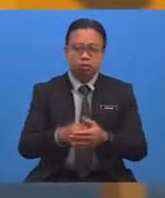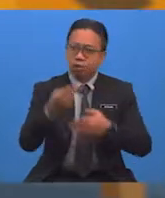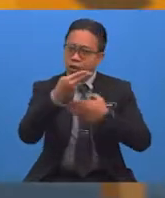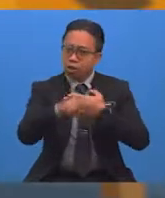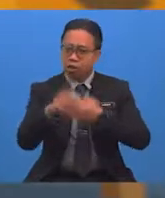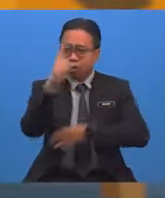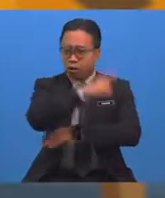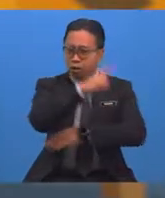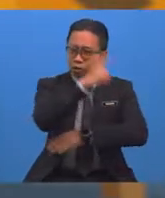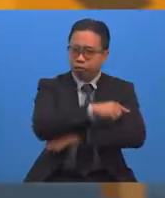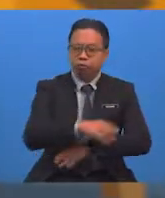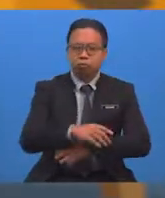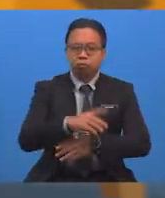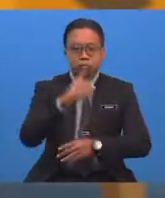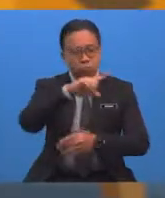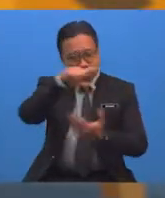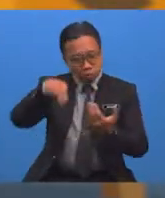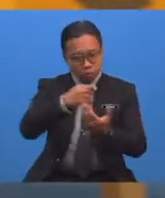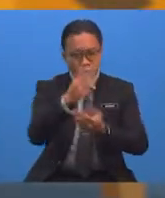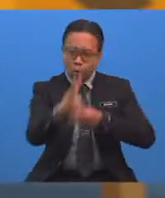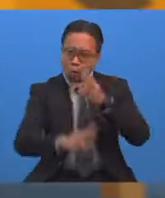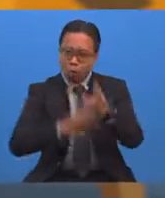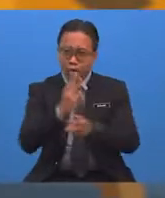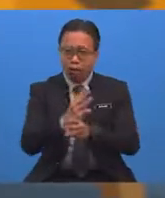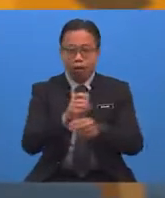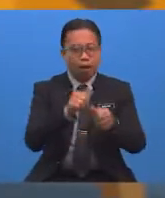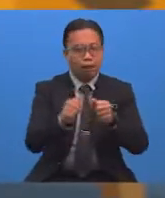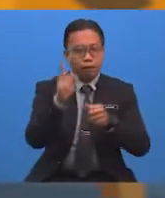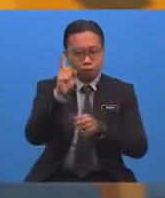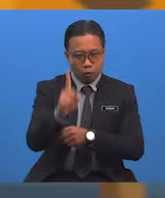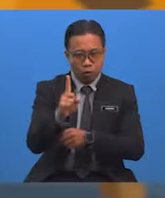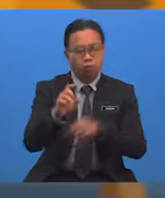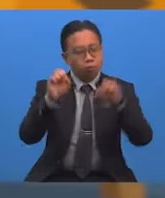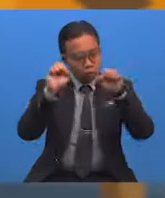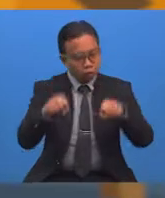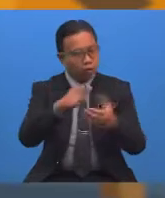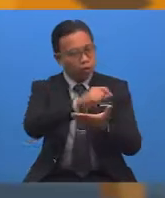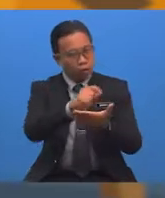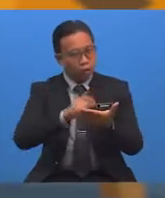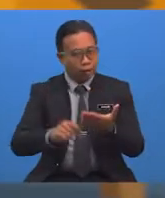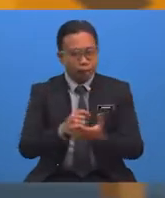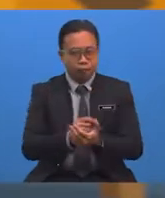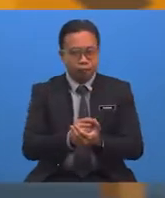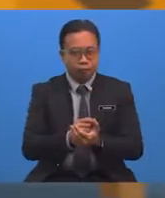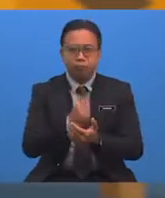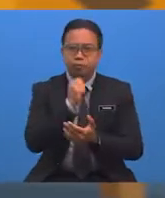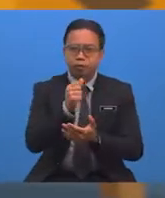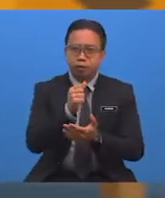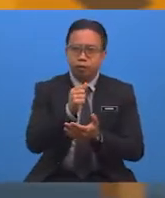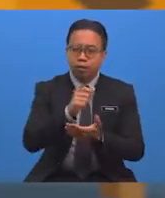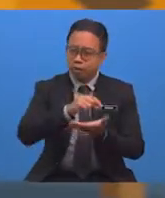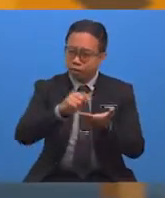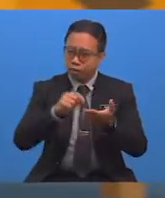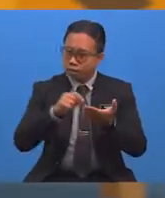day worldwide. So everyone tends to write. Not only text messages, it may